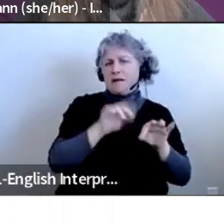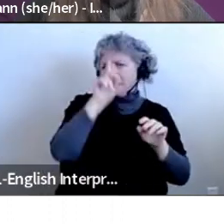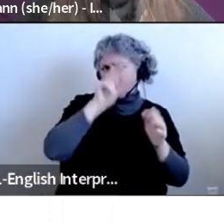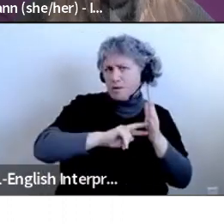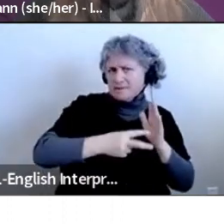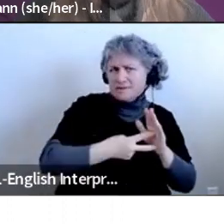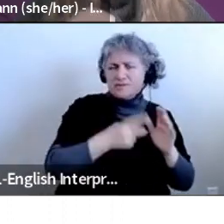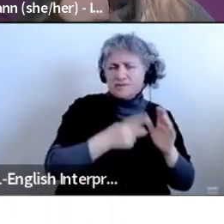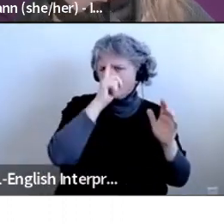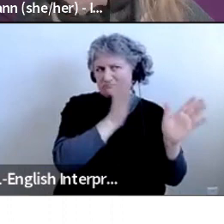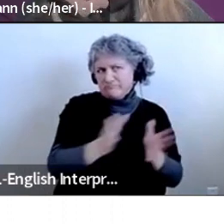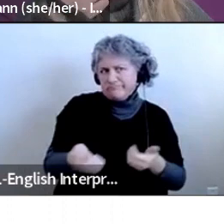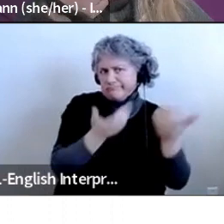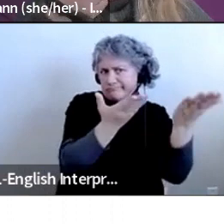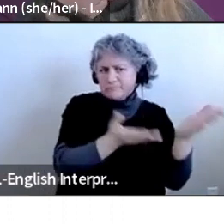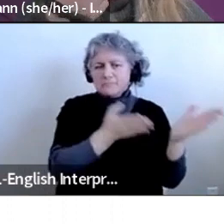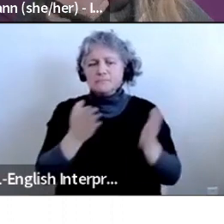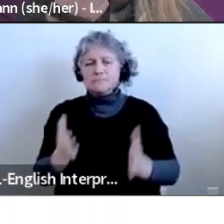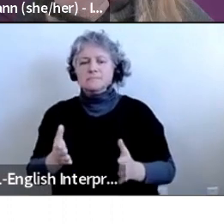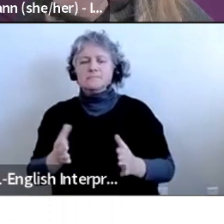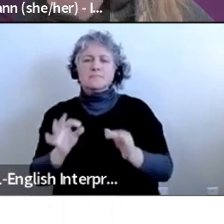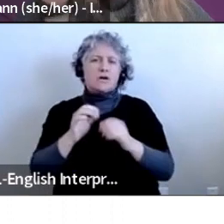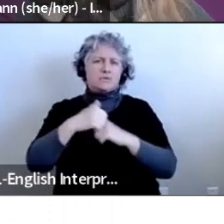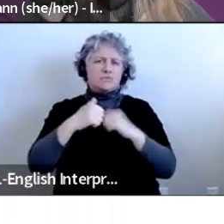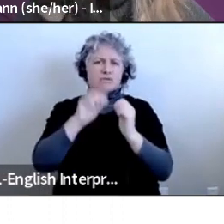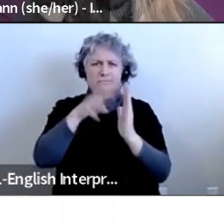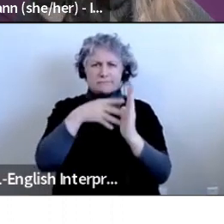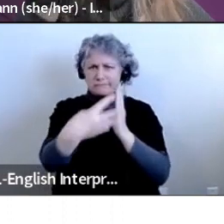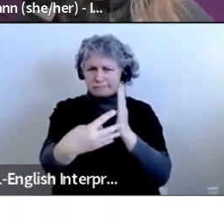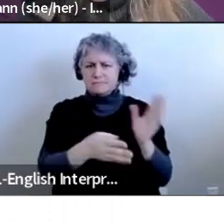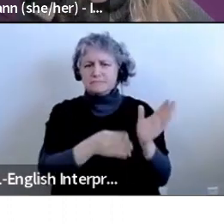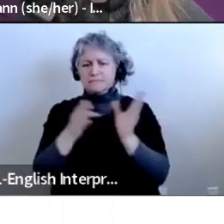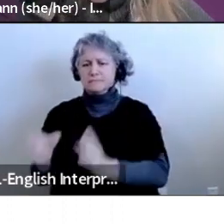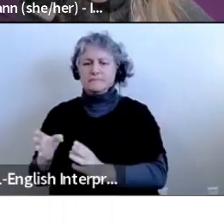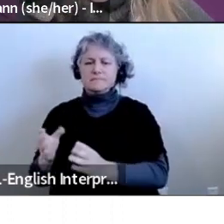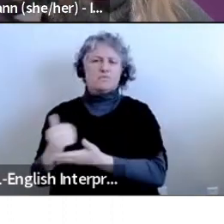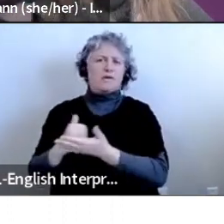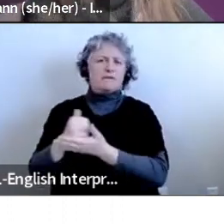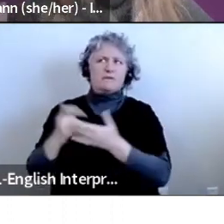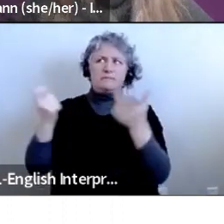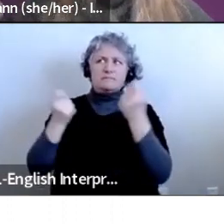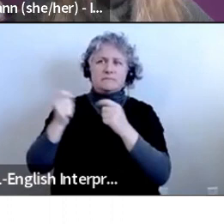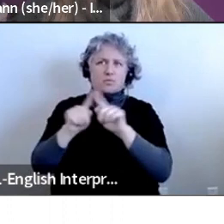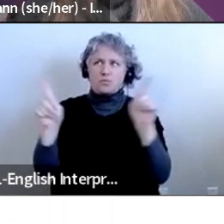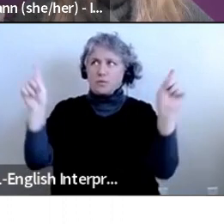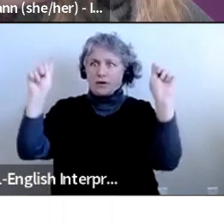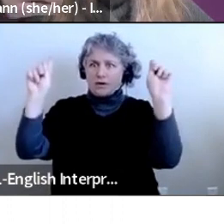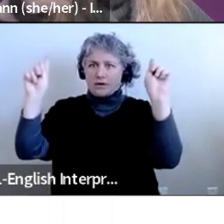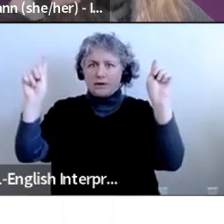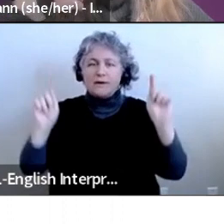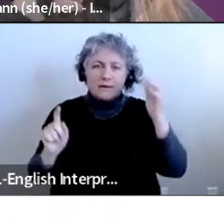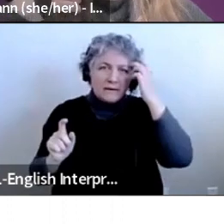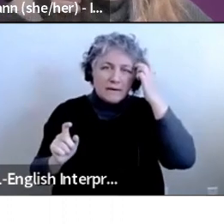streams. So these are all things that are asked on the business model canvas. So here you will take these key building